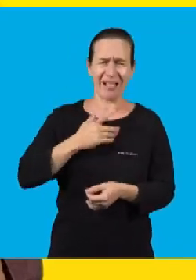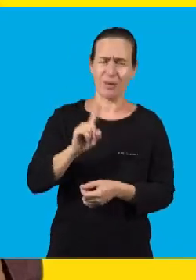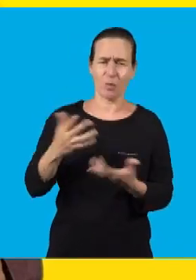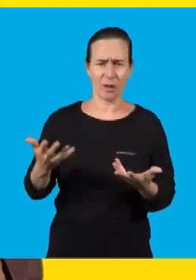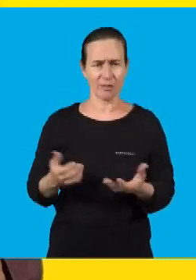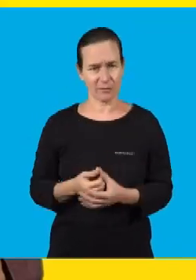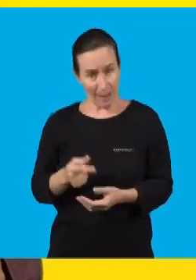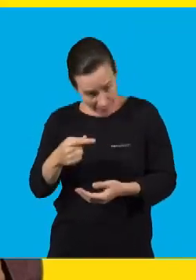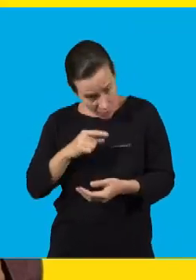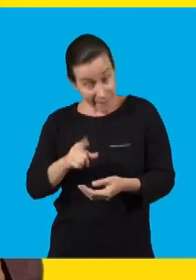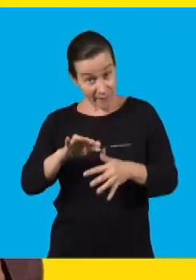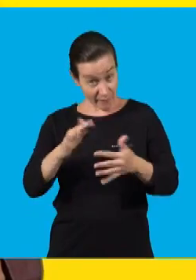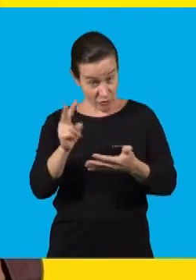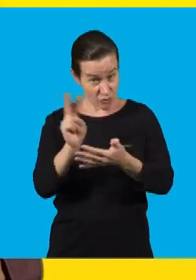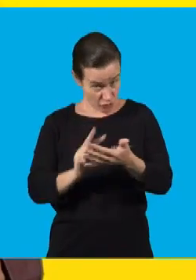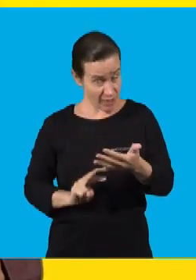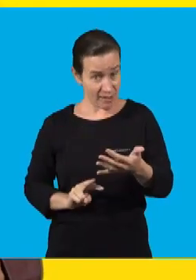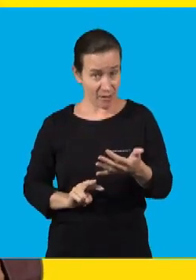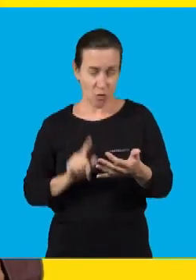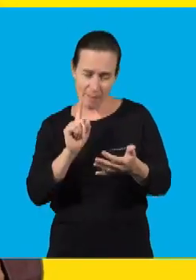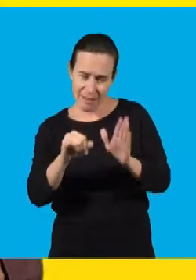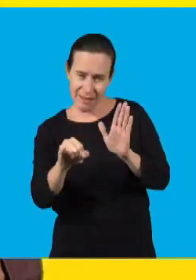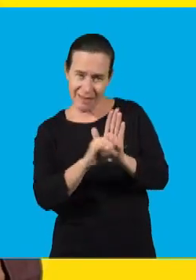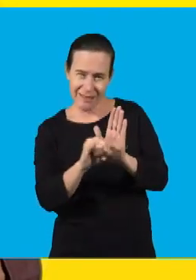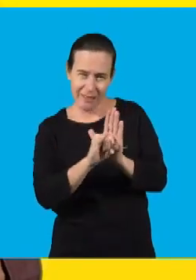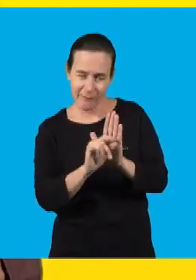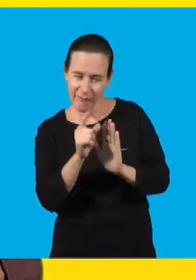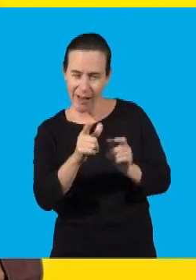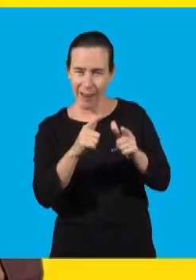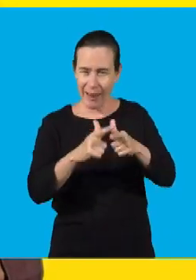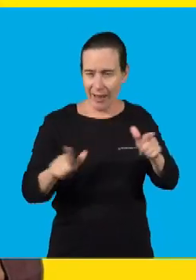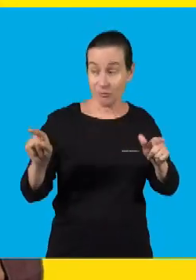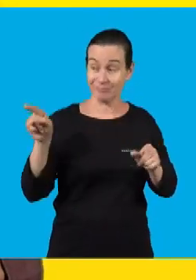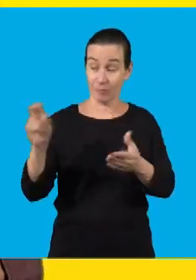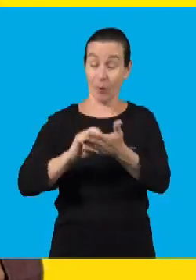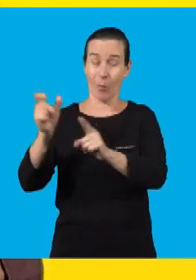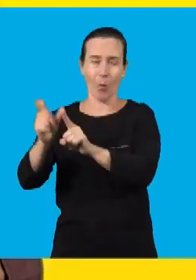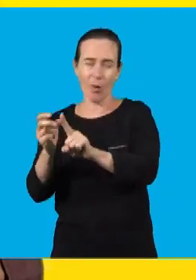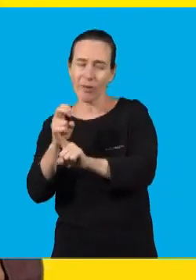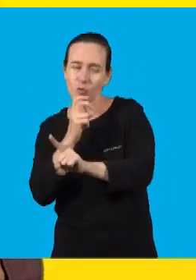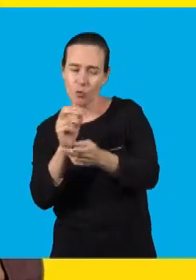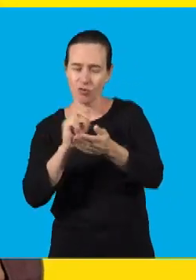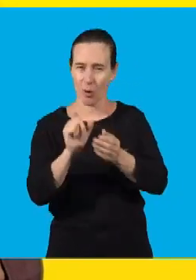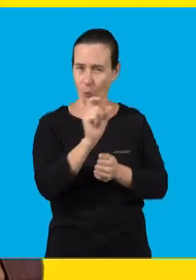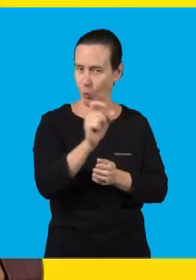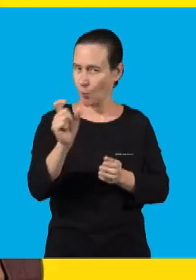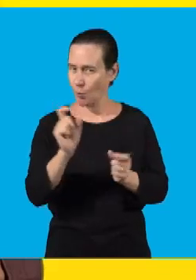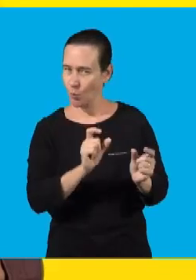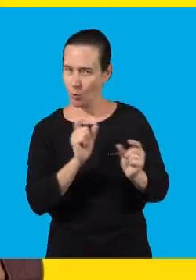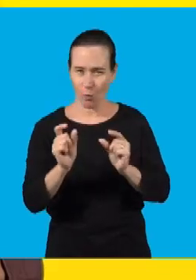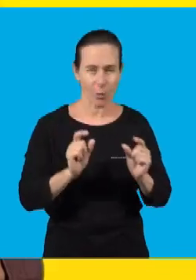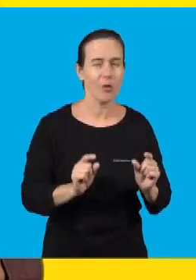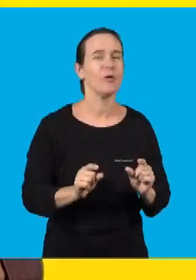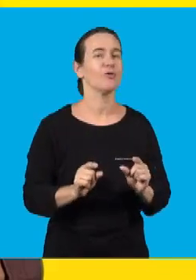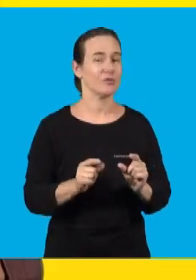I'm just reading the novel. What you need to pick up on is the persuasive language, all right? What in this